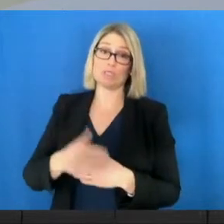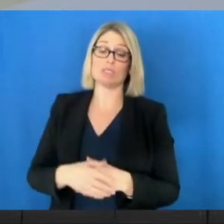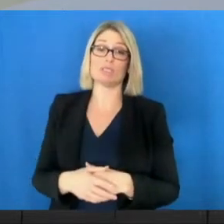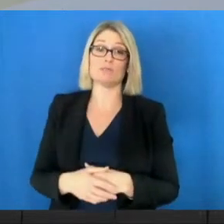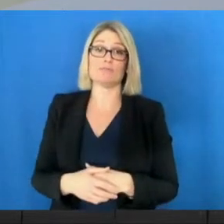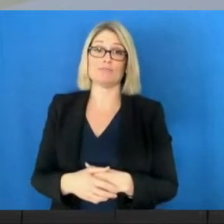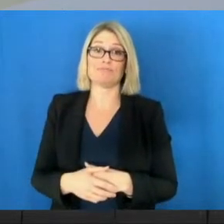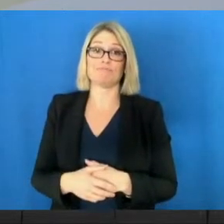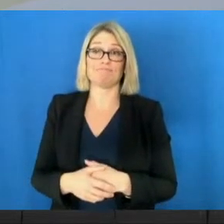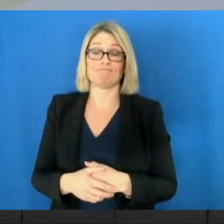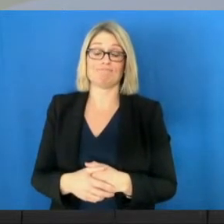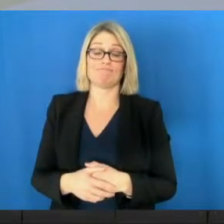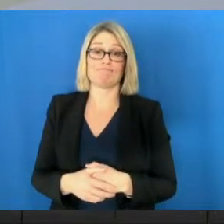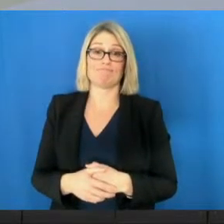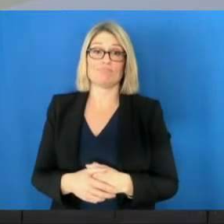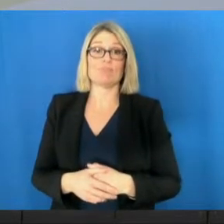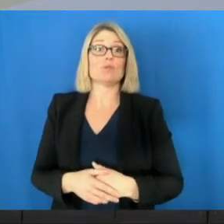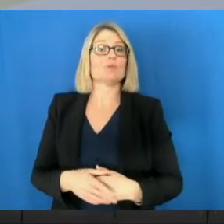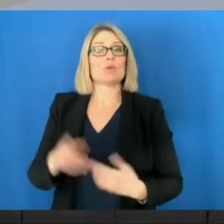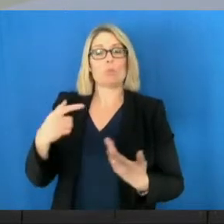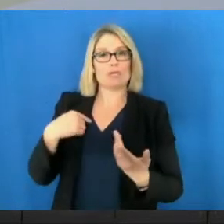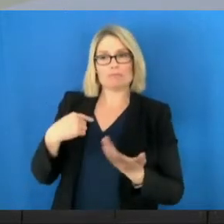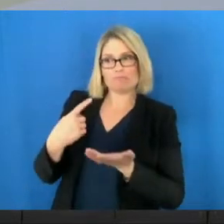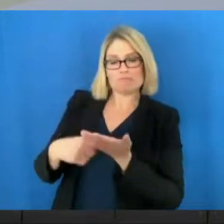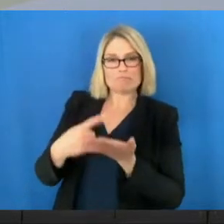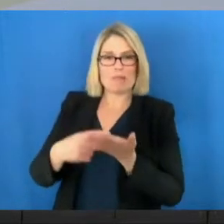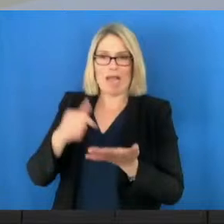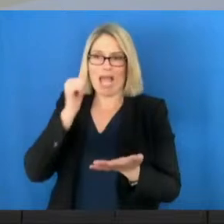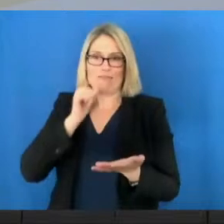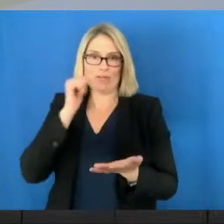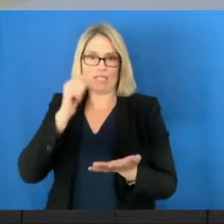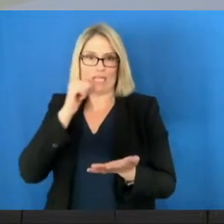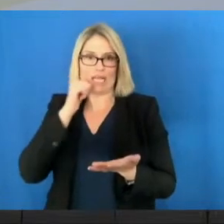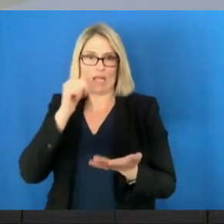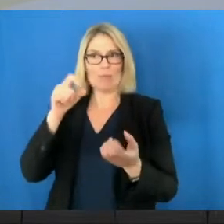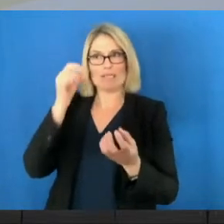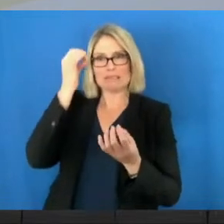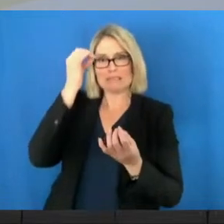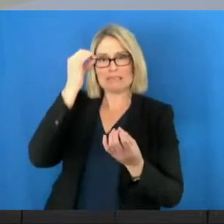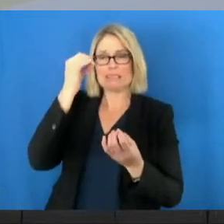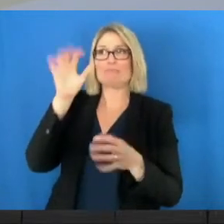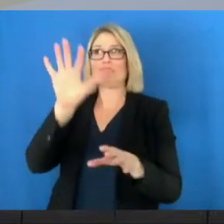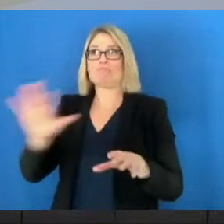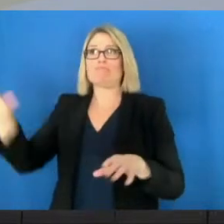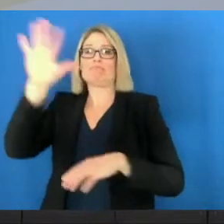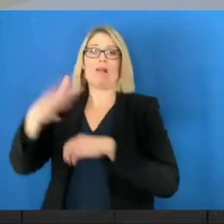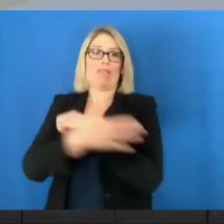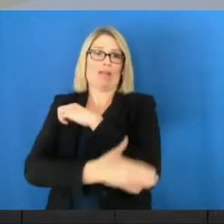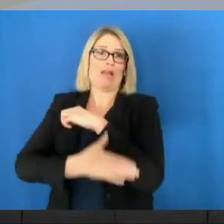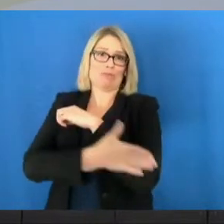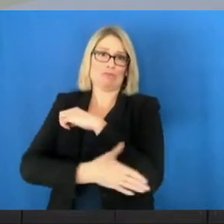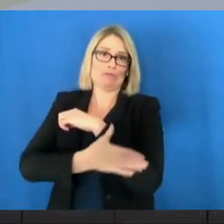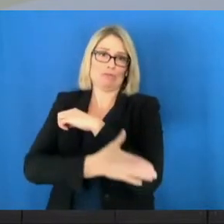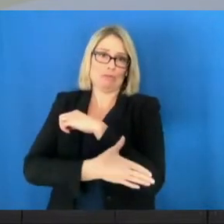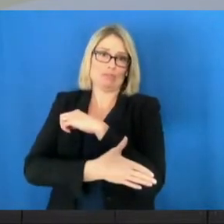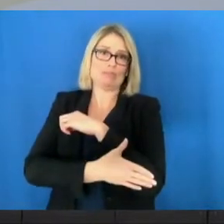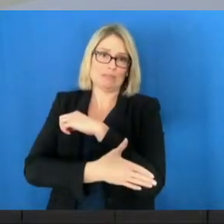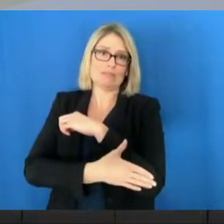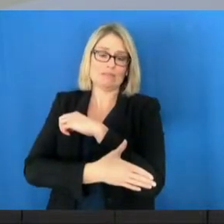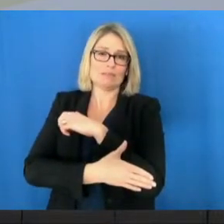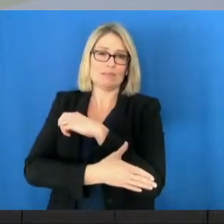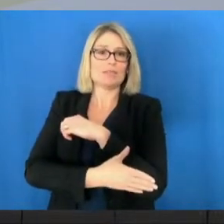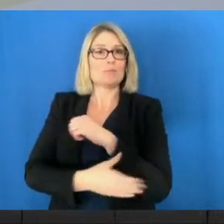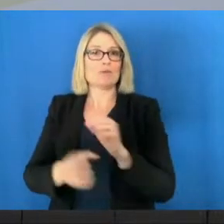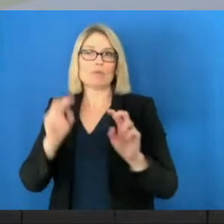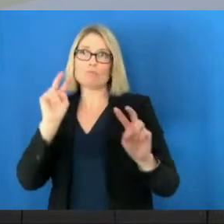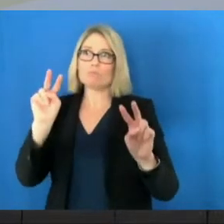we consider every day, but we really need to look at our cases around the country, making sure that we're watching with